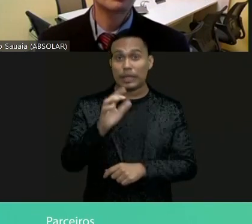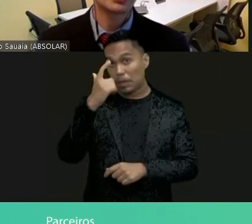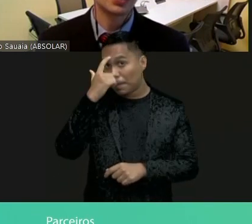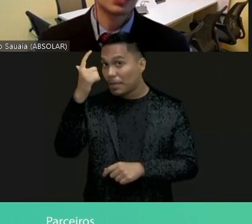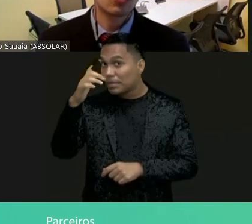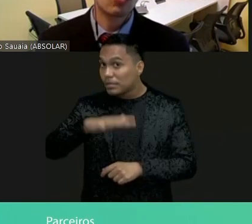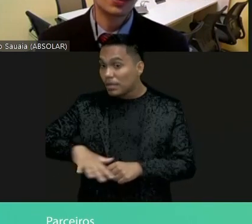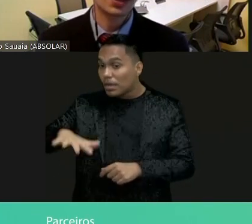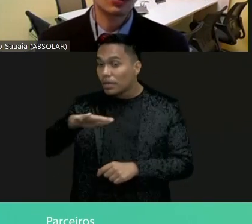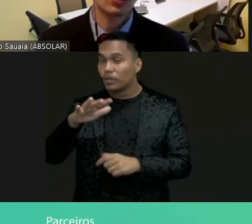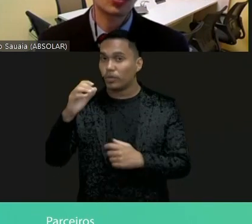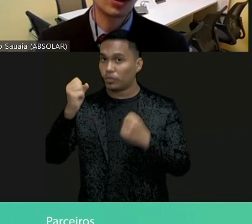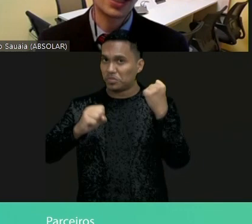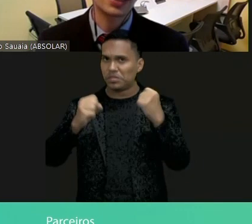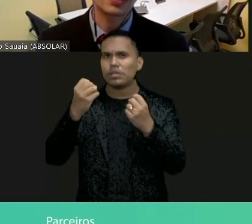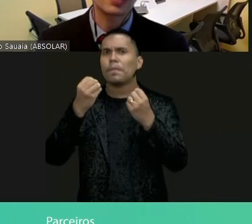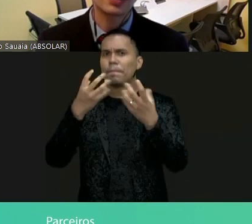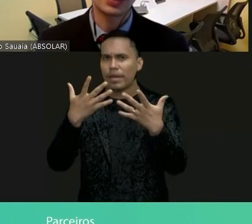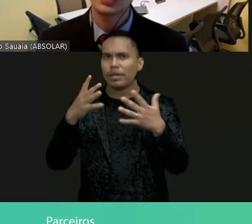capacity.